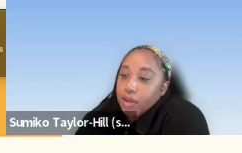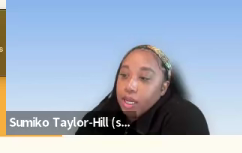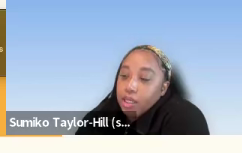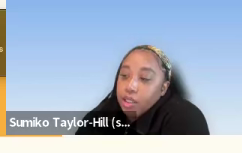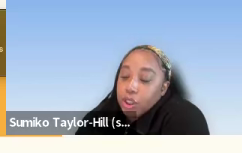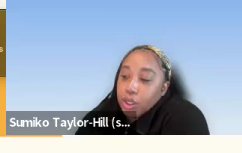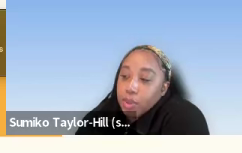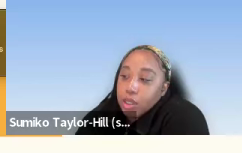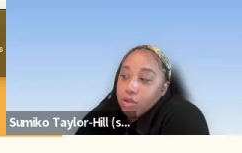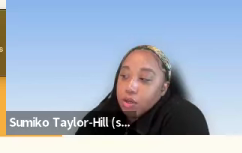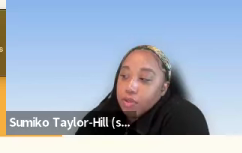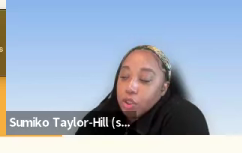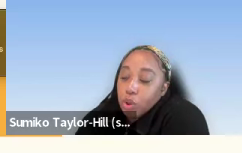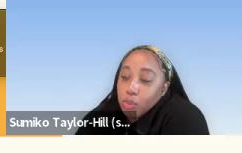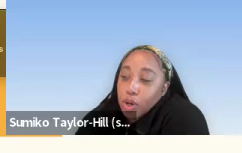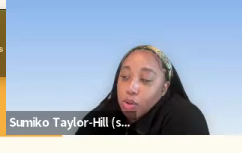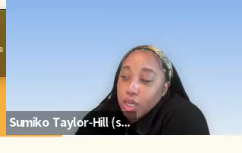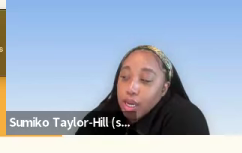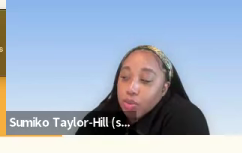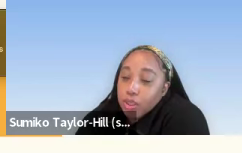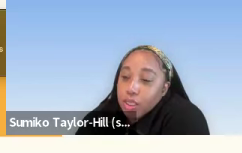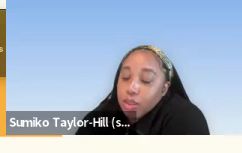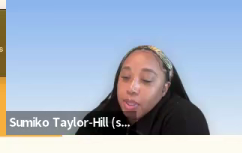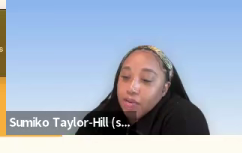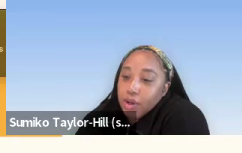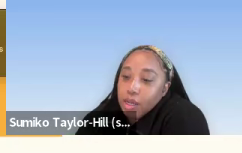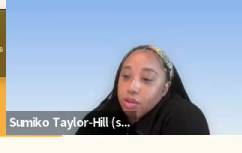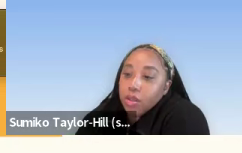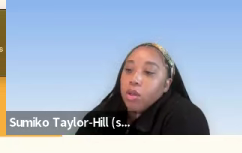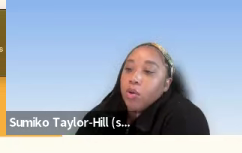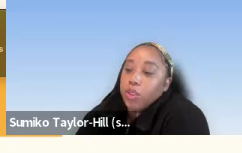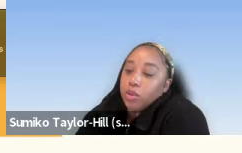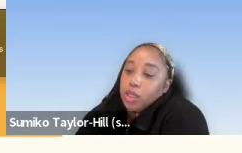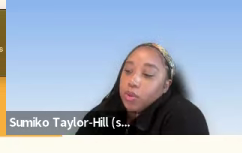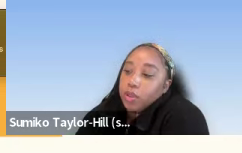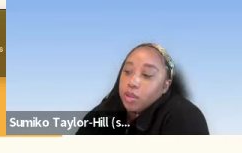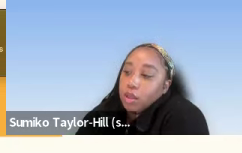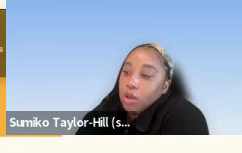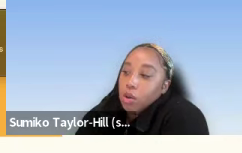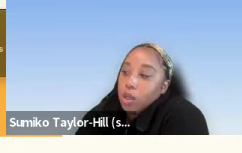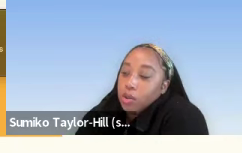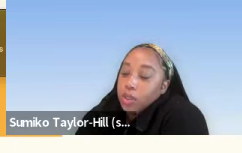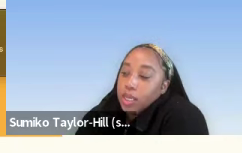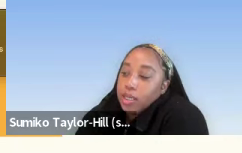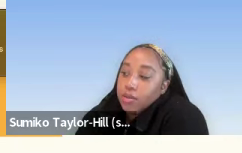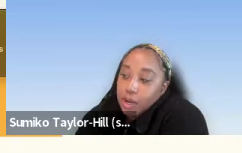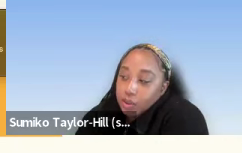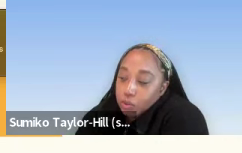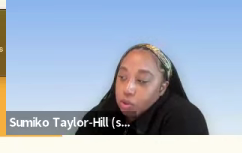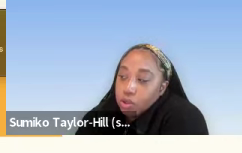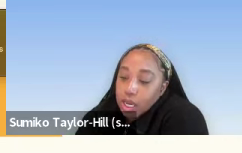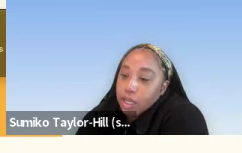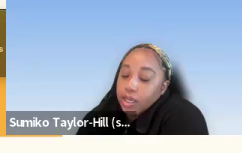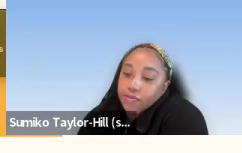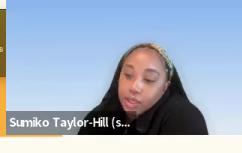OAC navigated ensuring mental health services were prioritized within the behavioral health resource networks, while knowing that